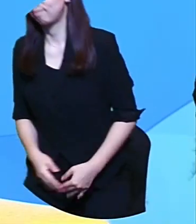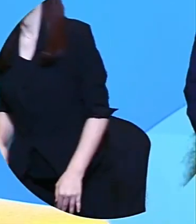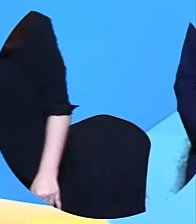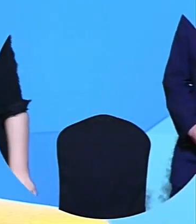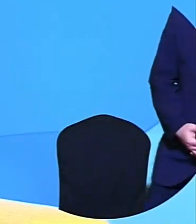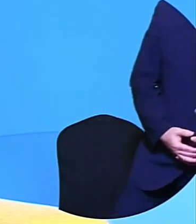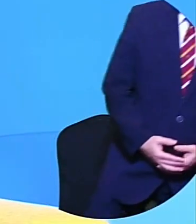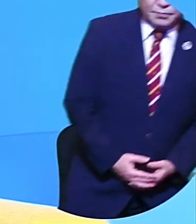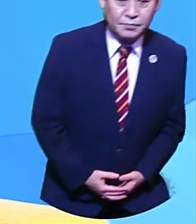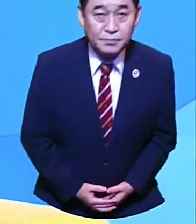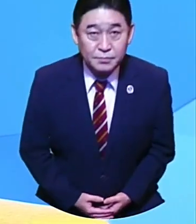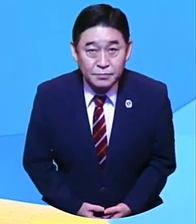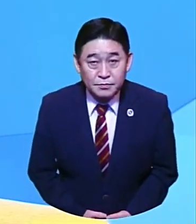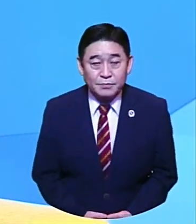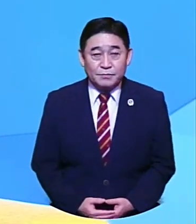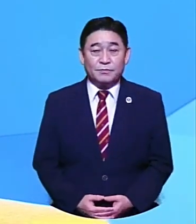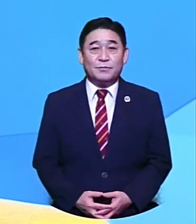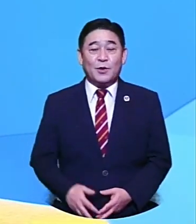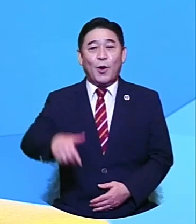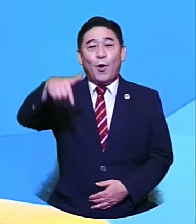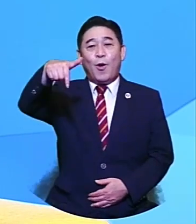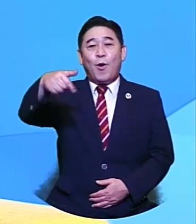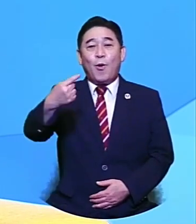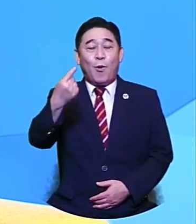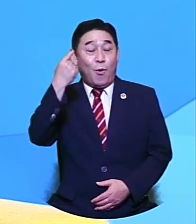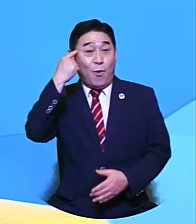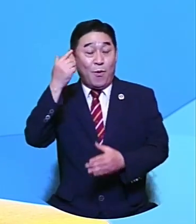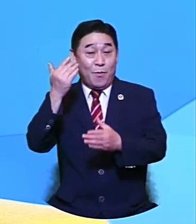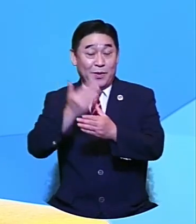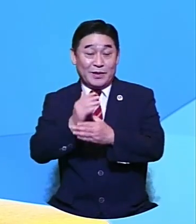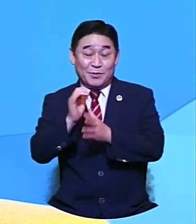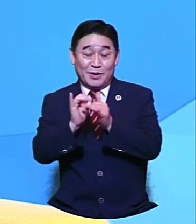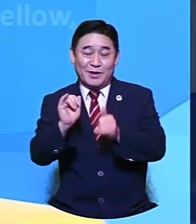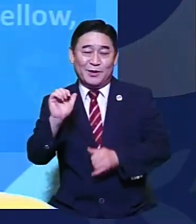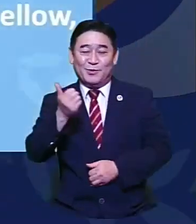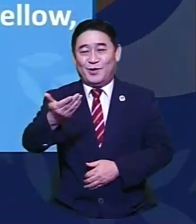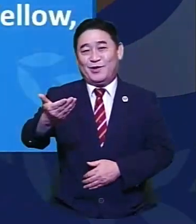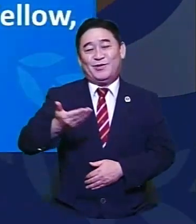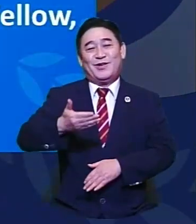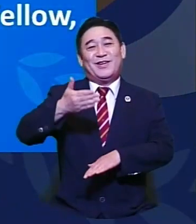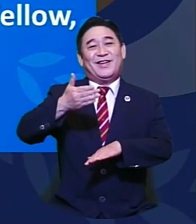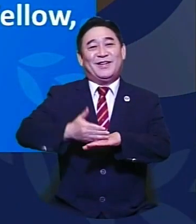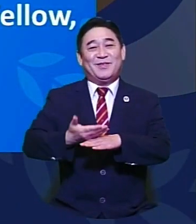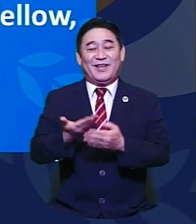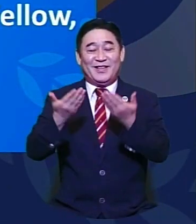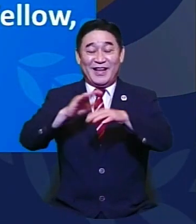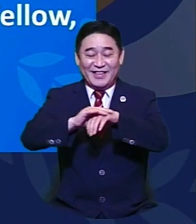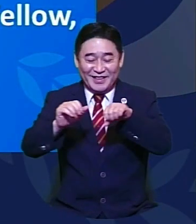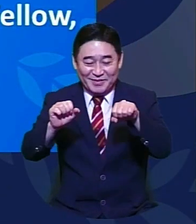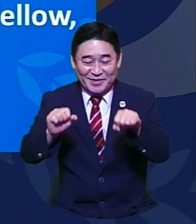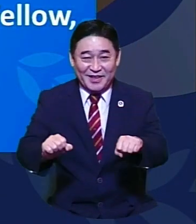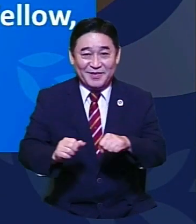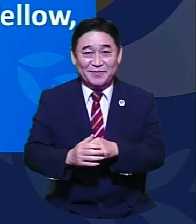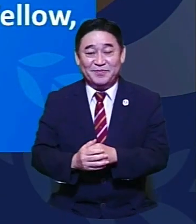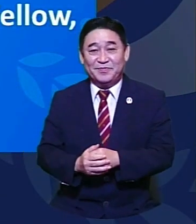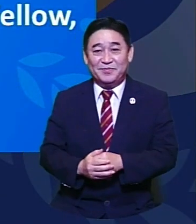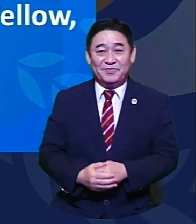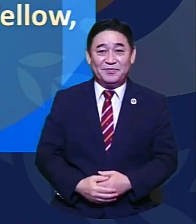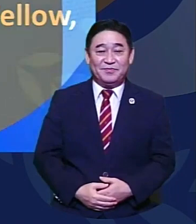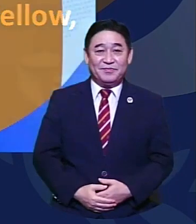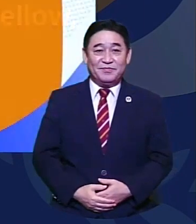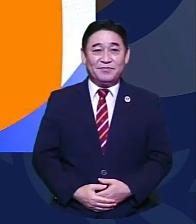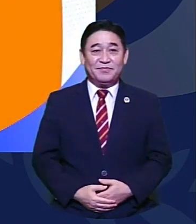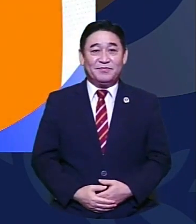you, Dr. Go, kindly introducing me. Good morning, good afternoon, and good evening. Once again, this is Jung